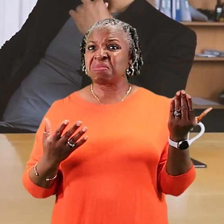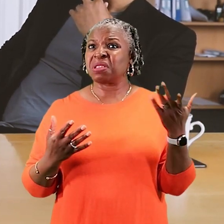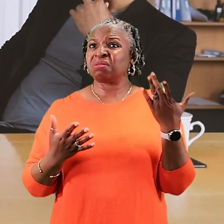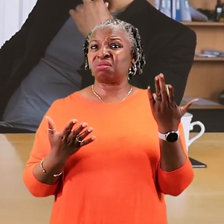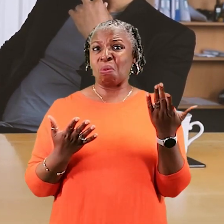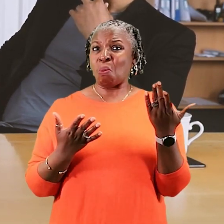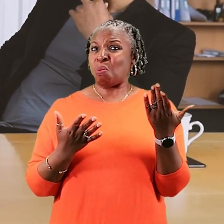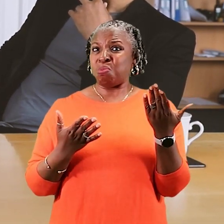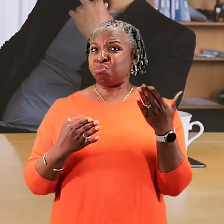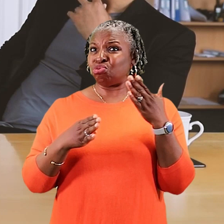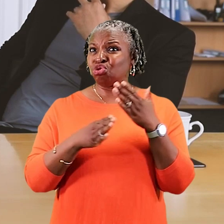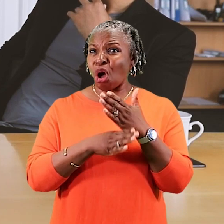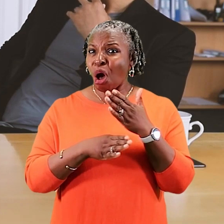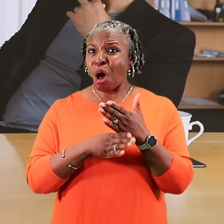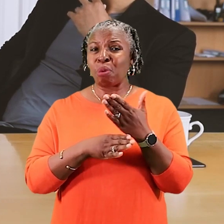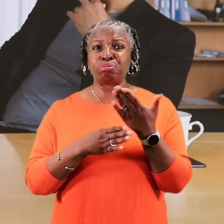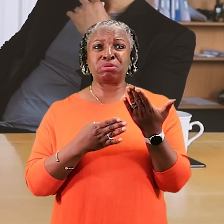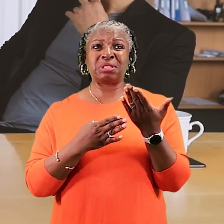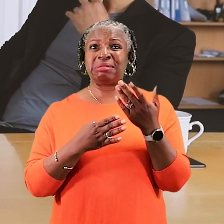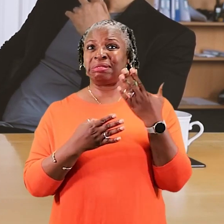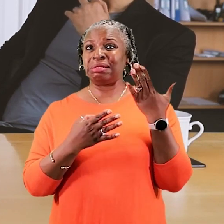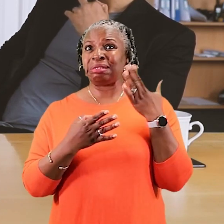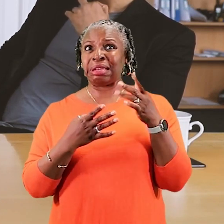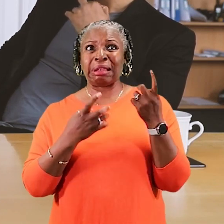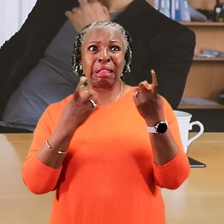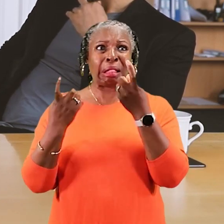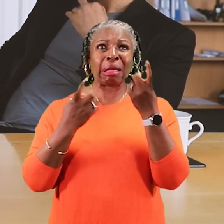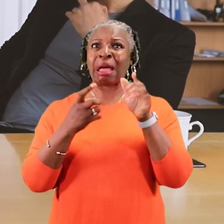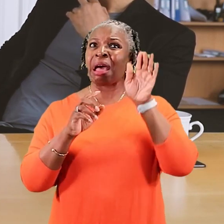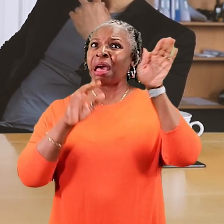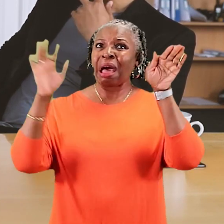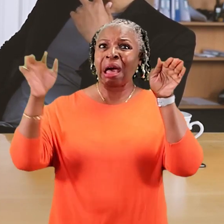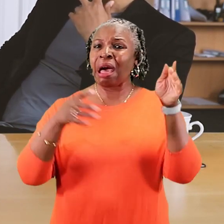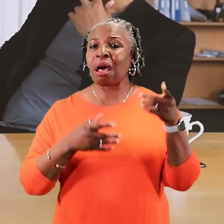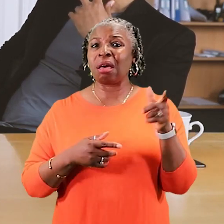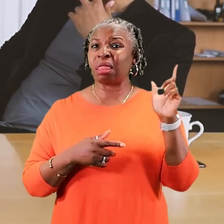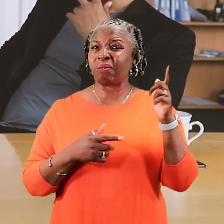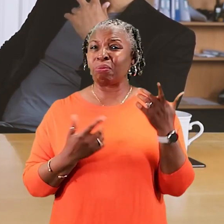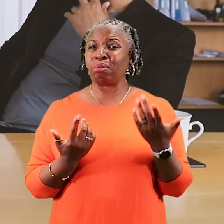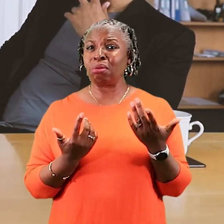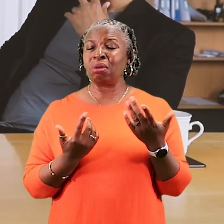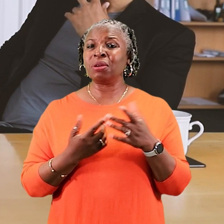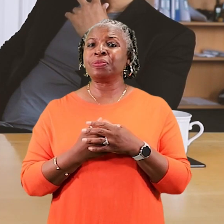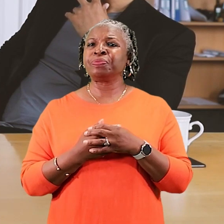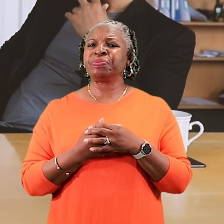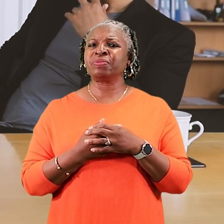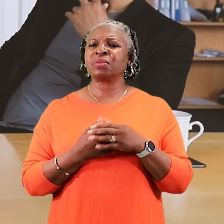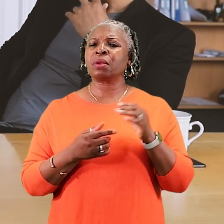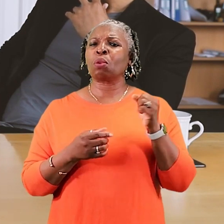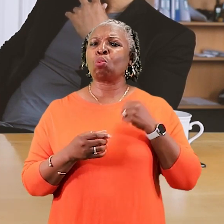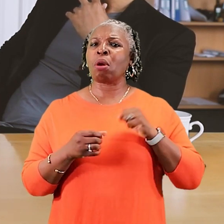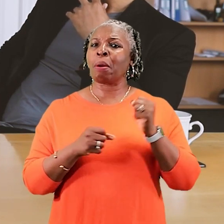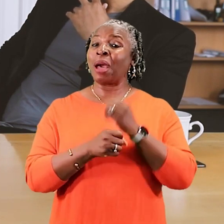know, called the brain drain, don't we, where we have to go to other places to seek opportunities. I want to